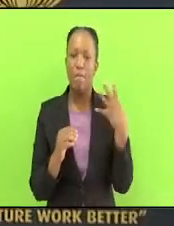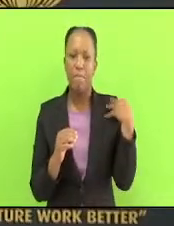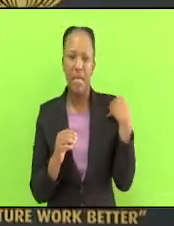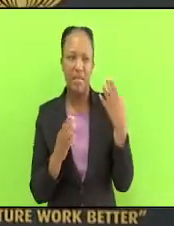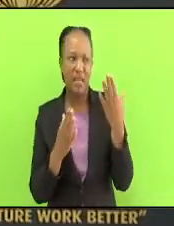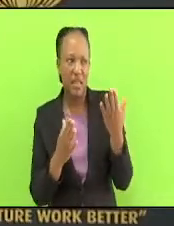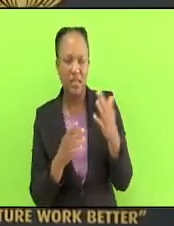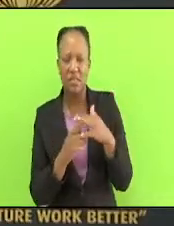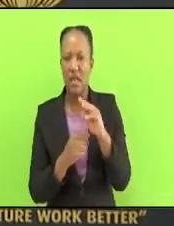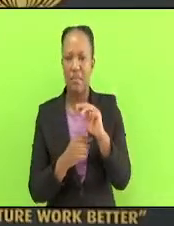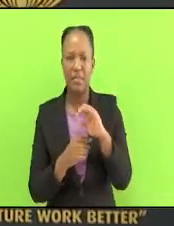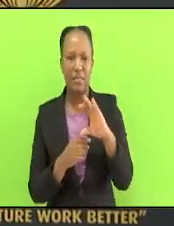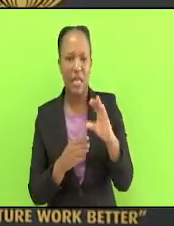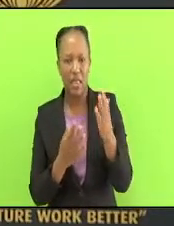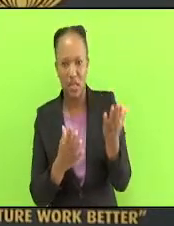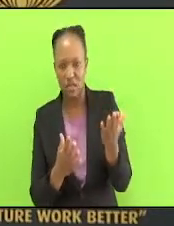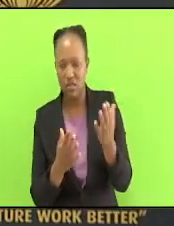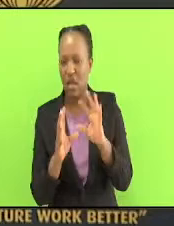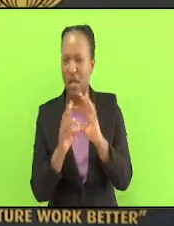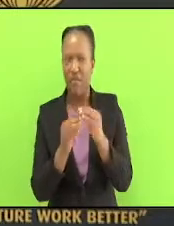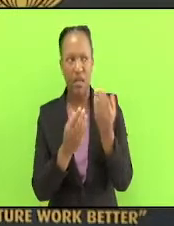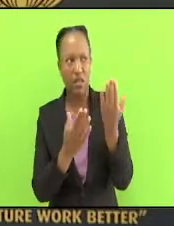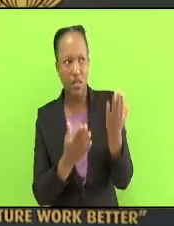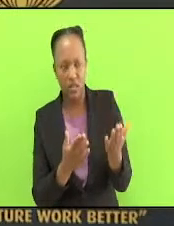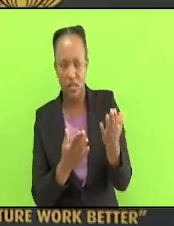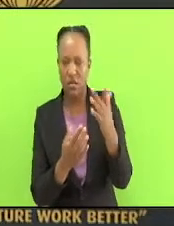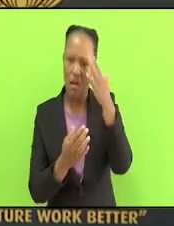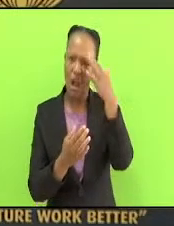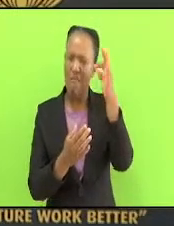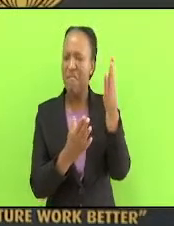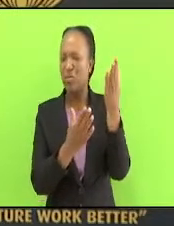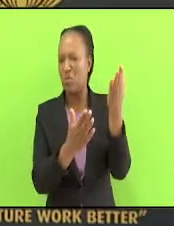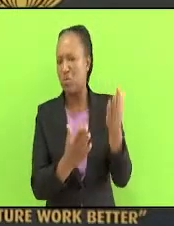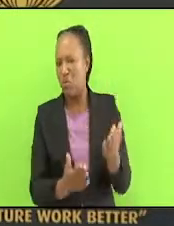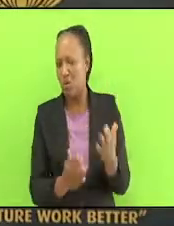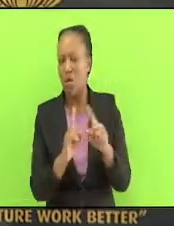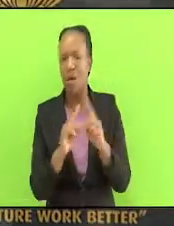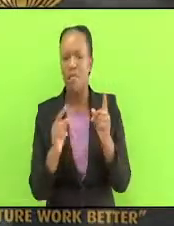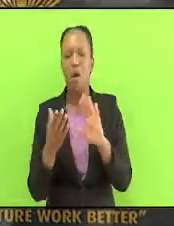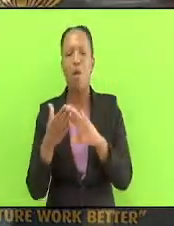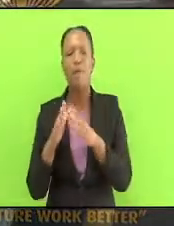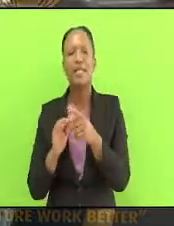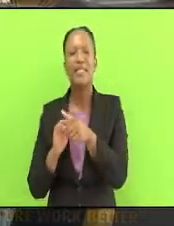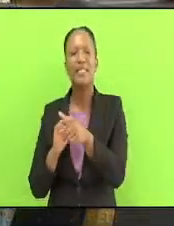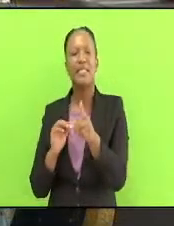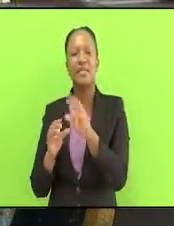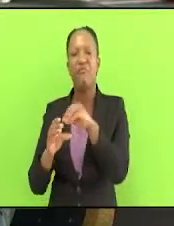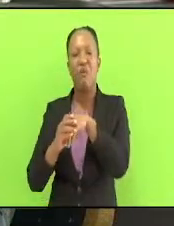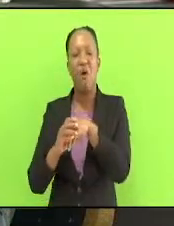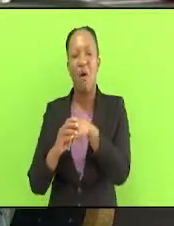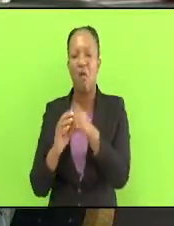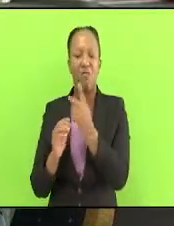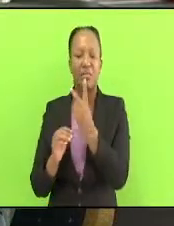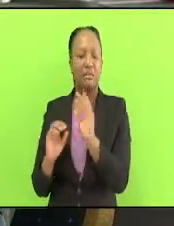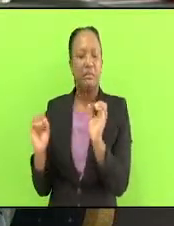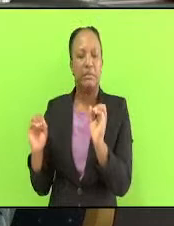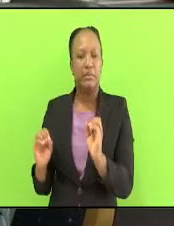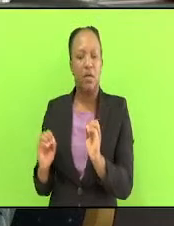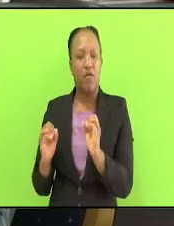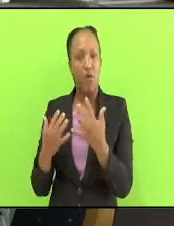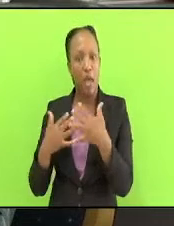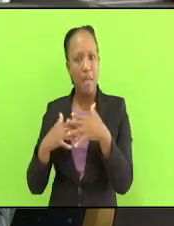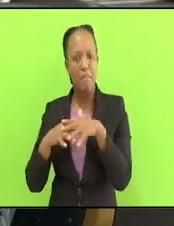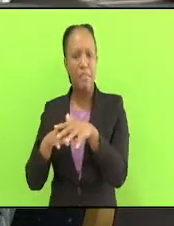the MEC that, to government. But I don't see where the community is involved in the actual